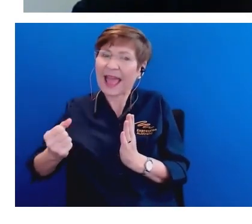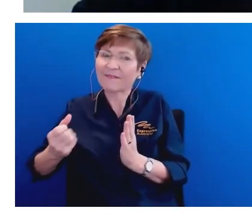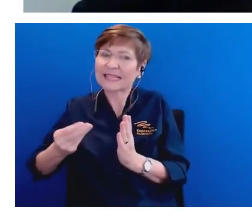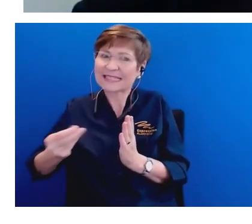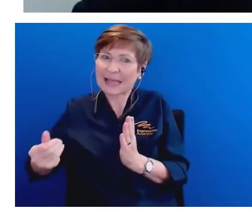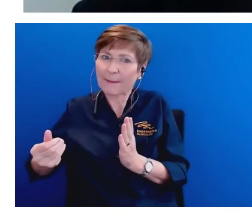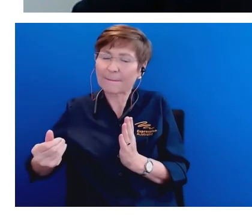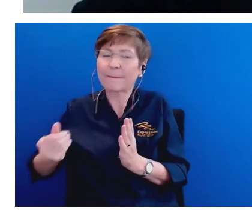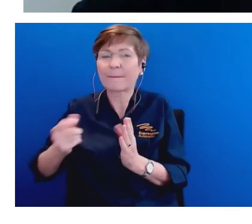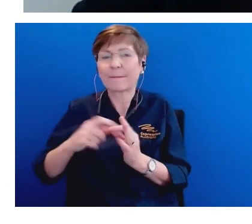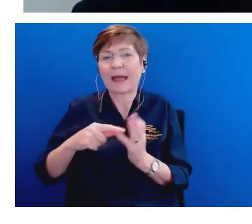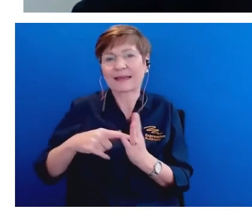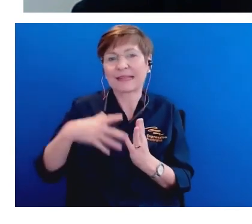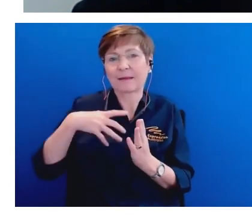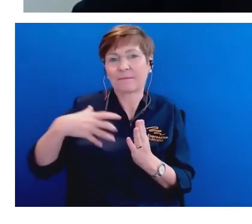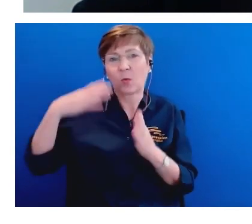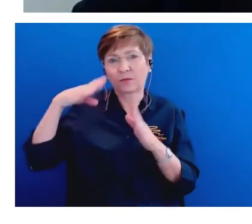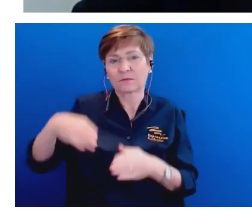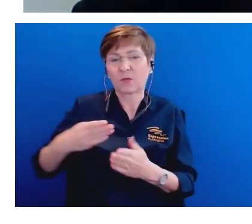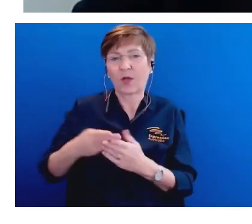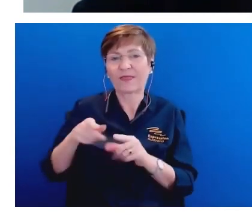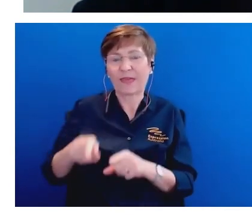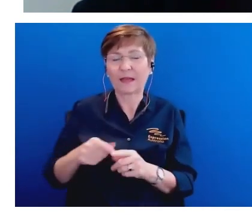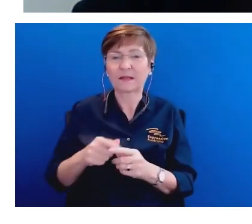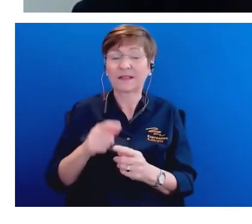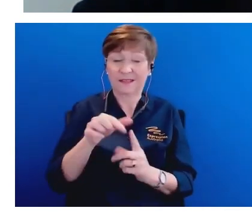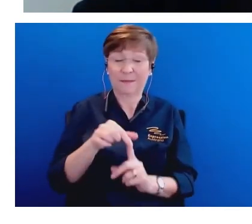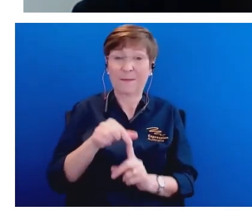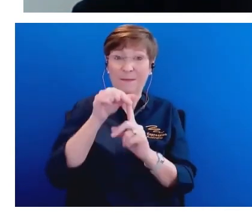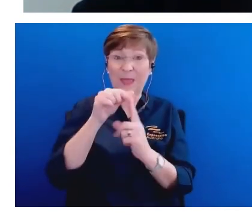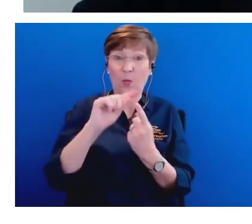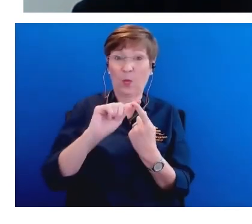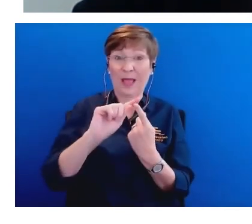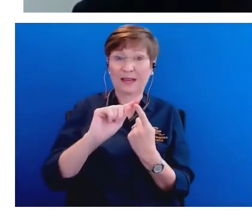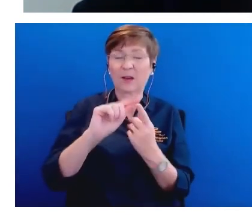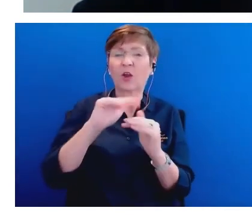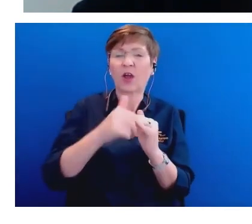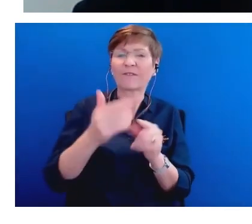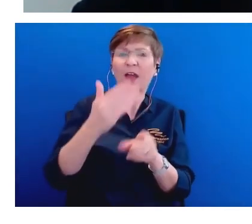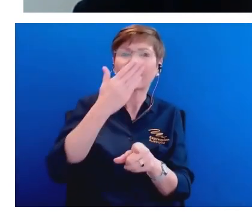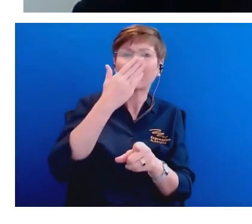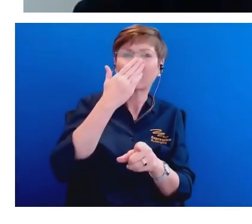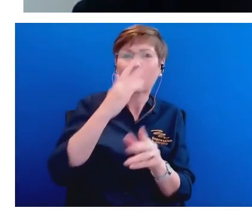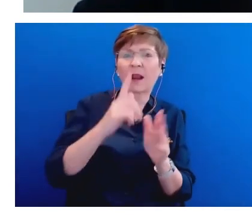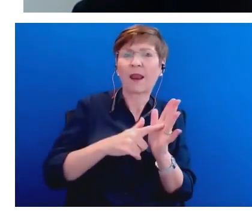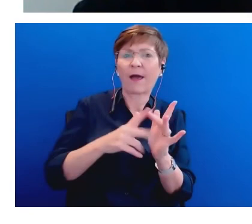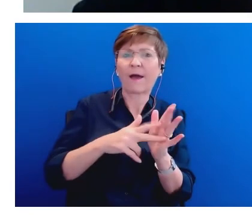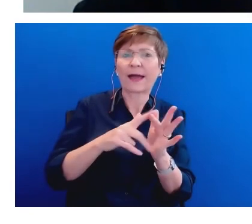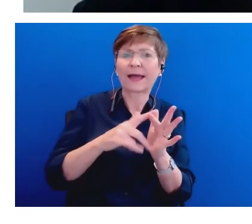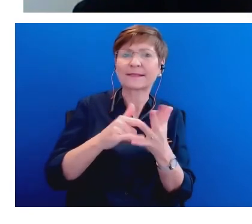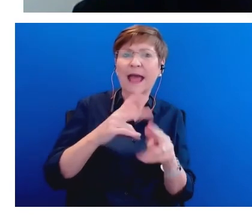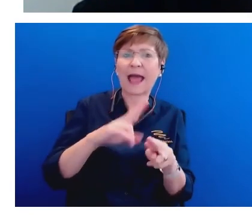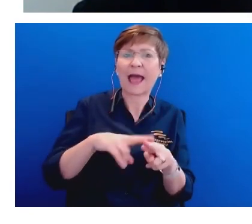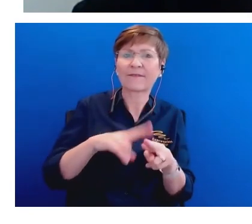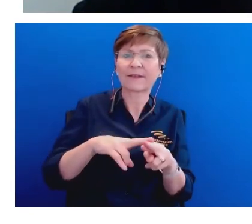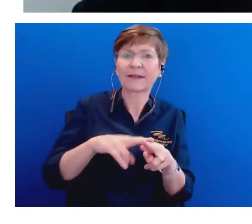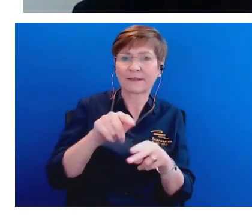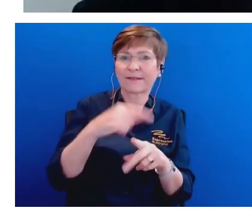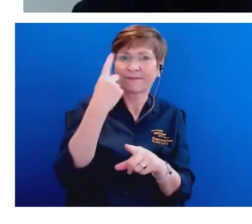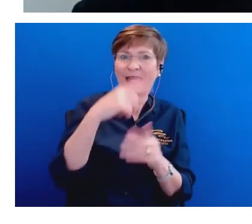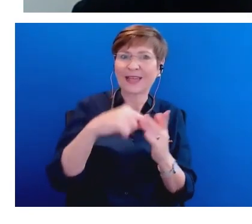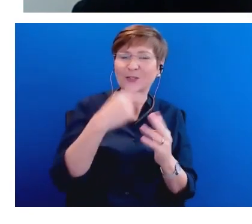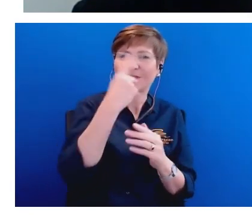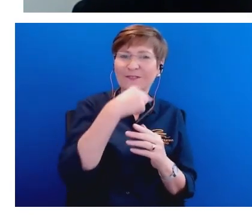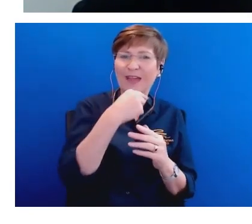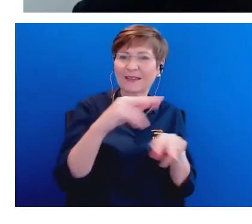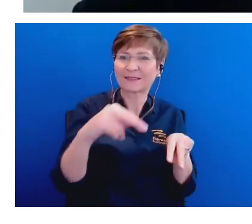again. And one issue in terms of that question of frontline staff and their role is that the thing we heard from retailers again and again